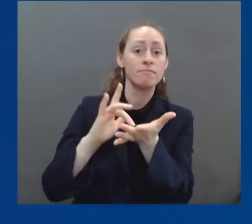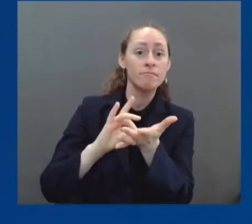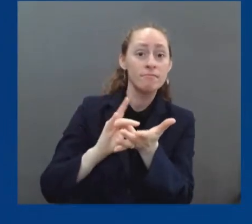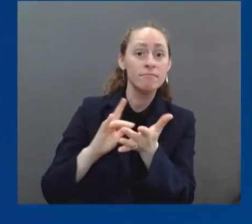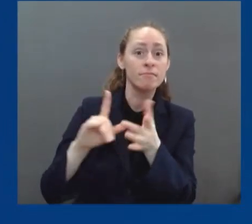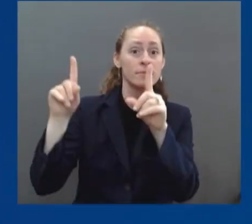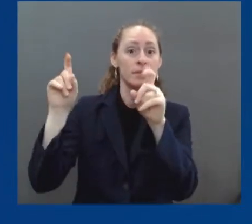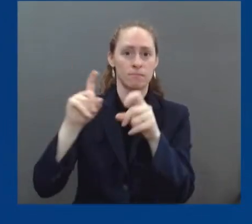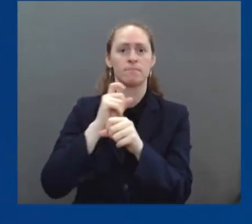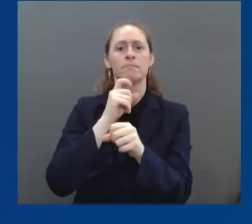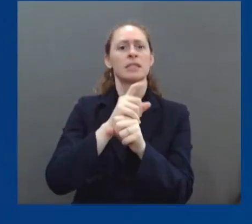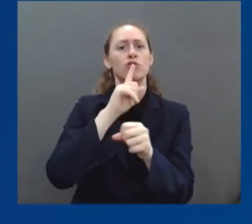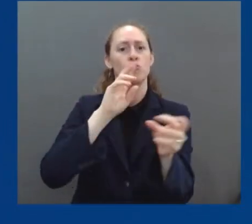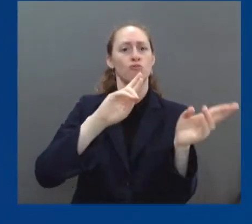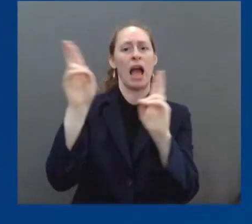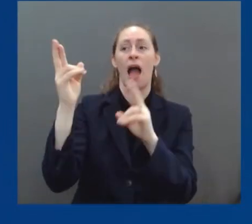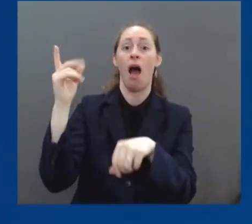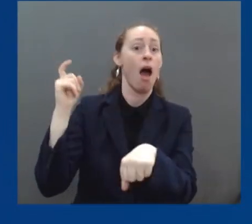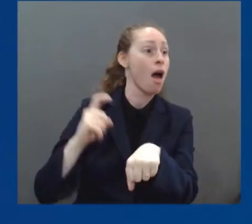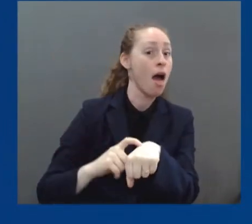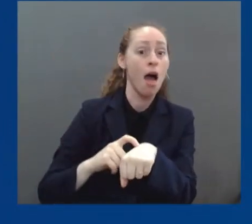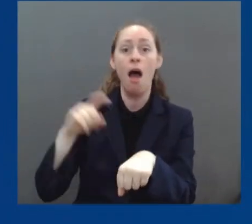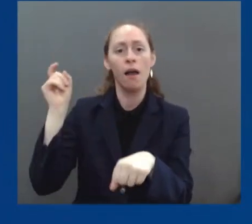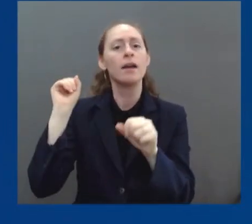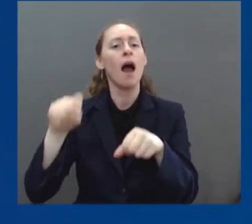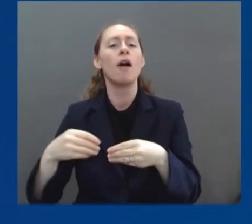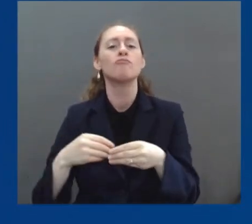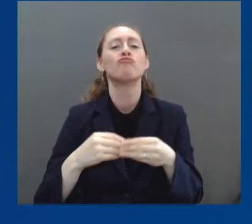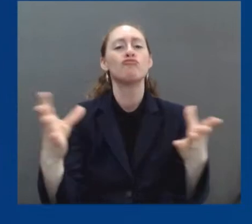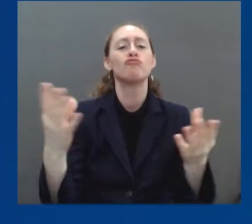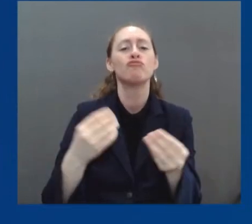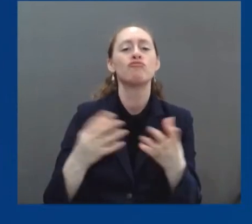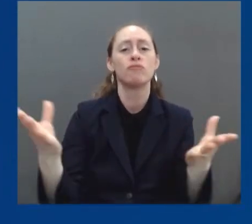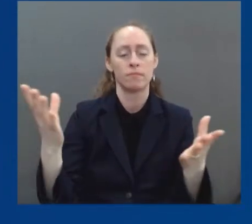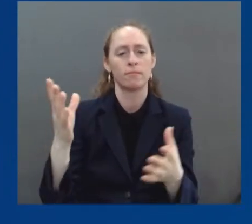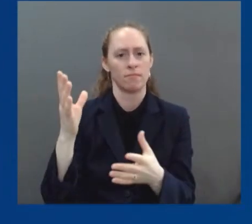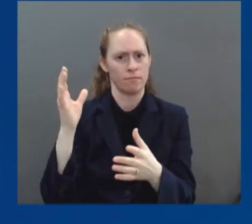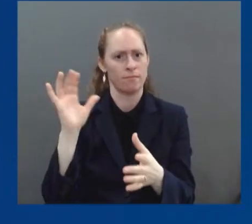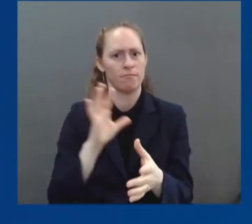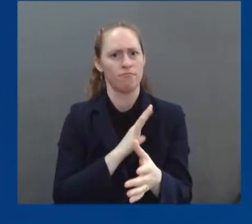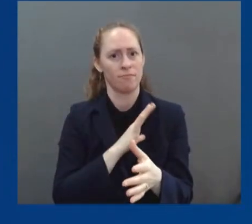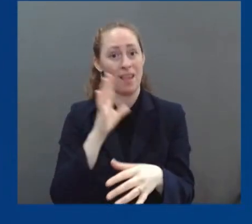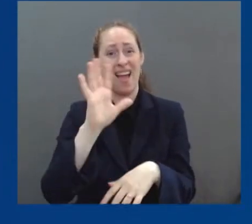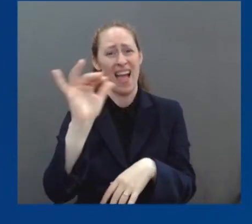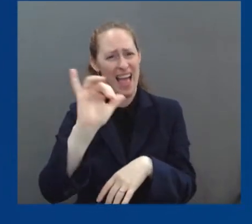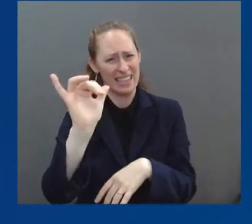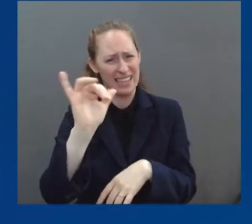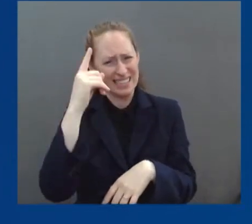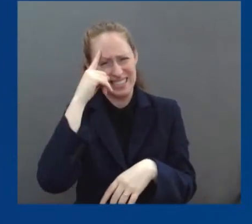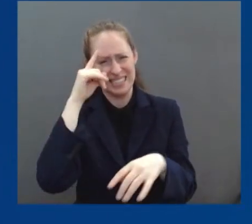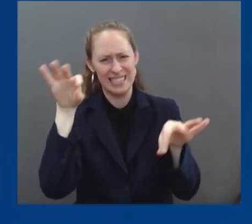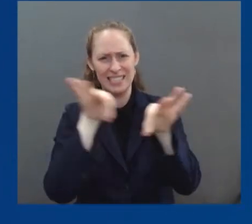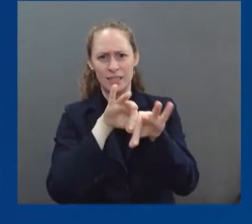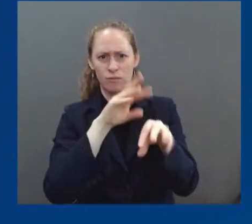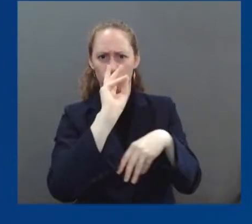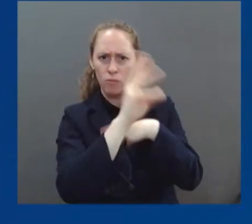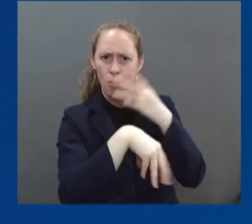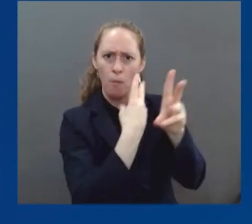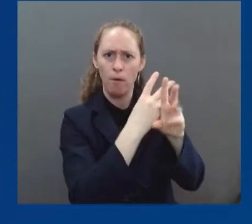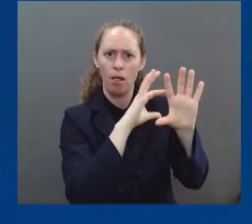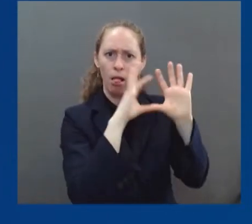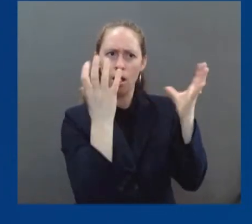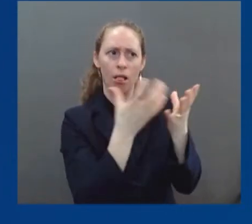funding for our global response so we can get more shots in arms around the world. We are encouraged by the Senate's work